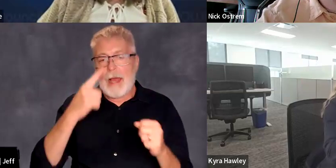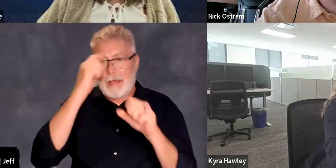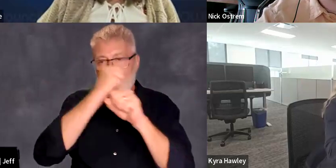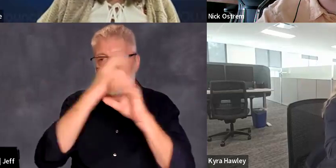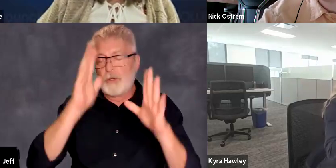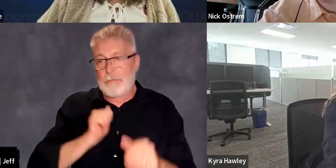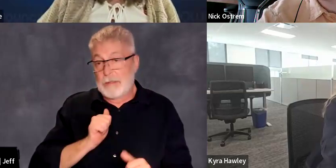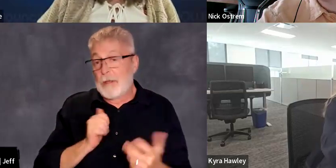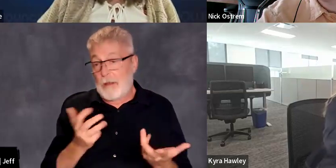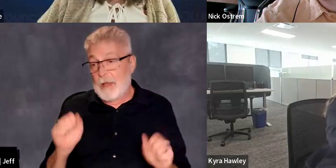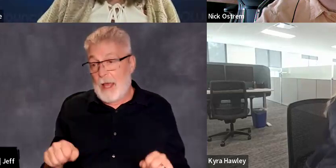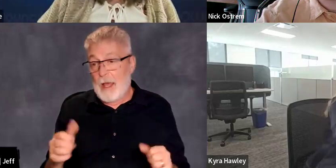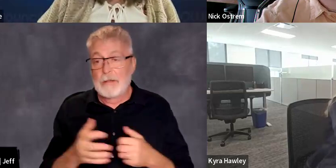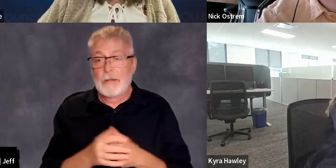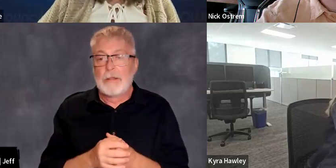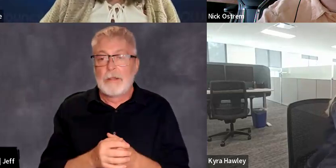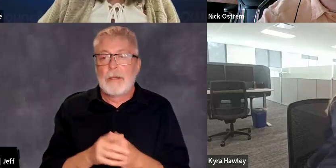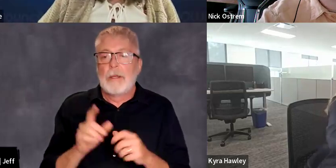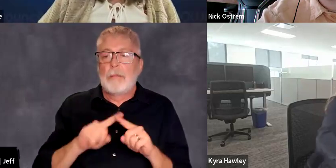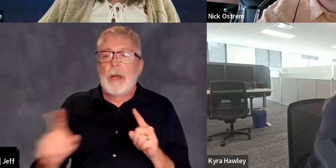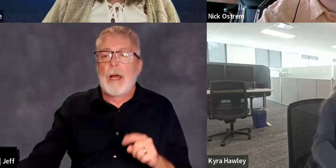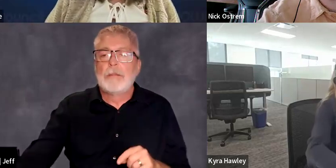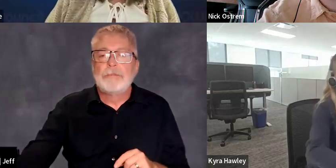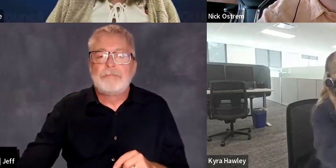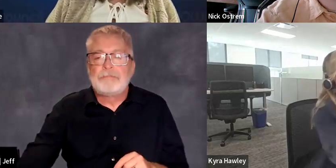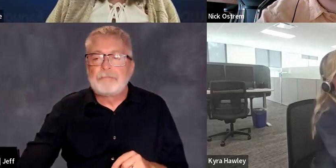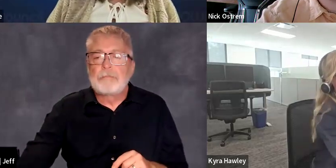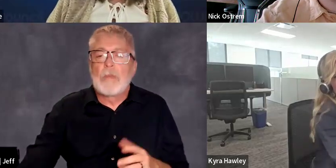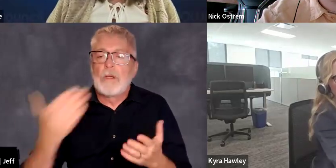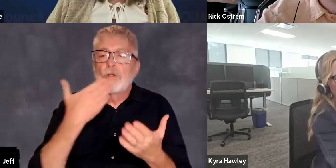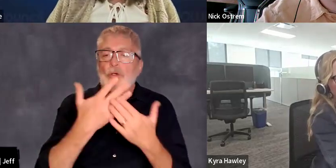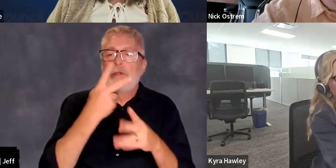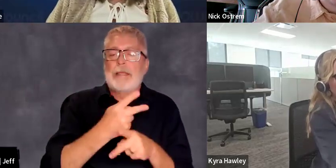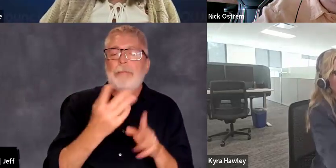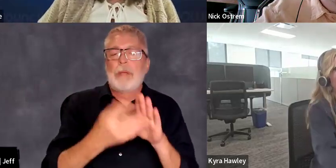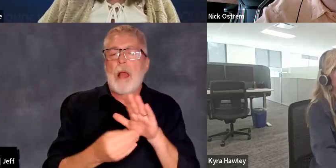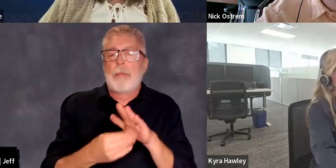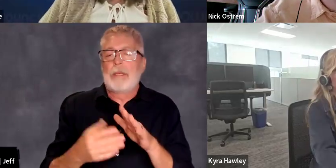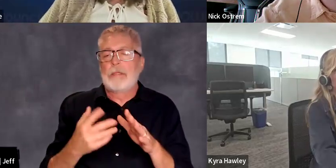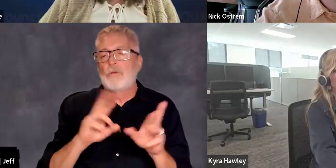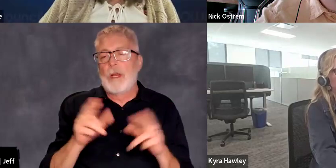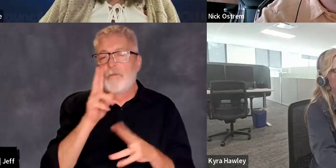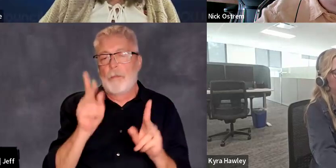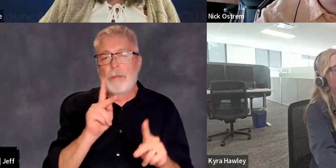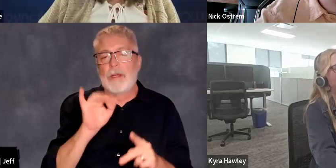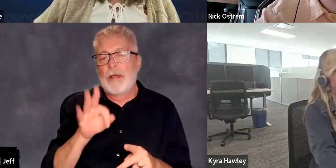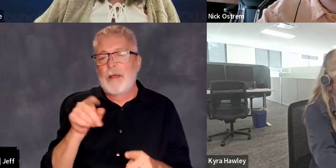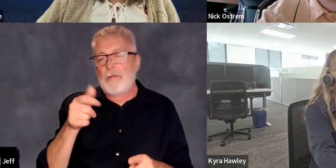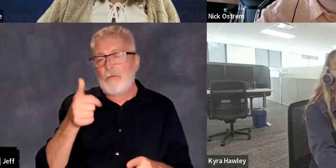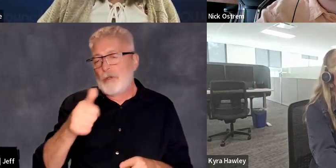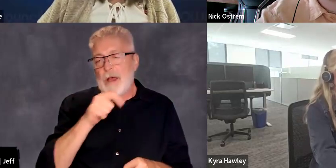where it is in my house. But it's also good to keep these copies available for people in case that you are not the one going to get